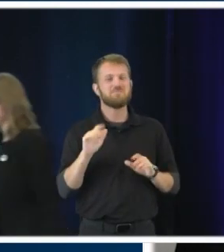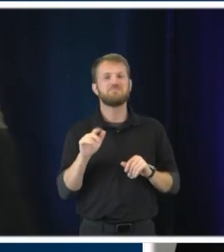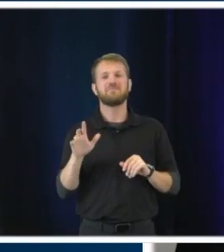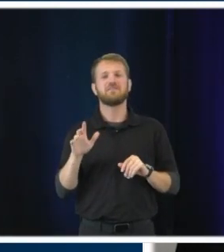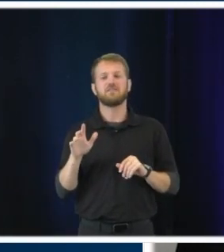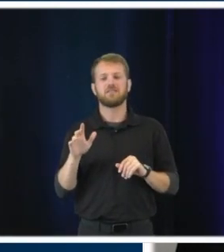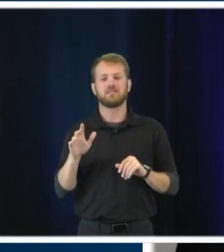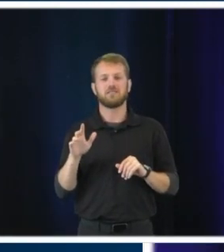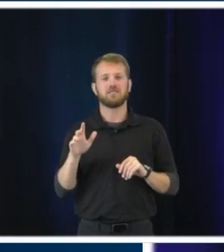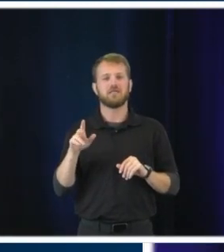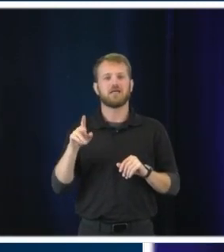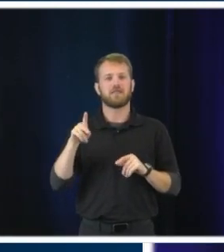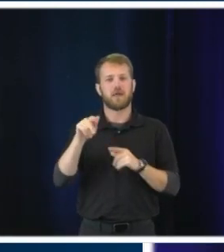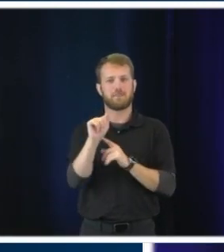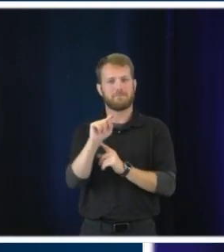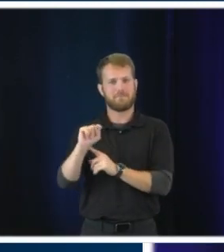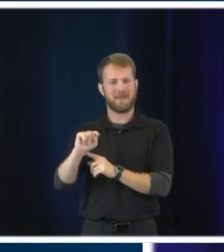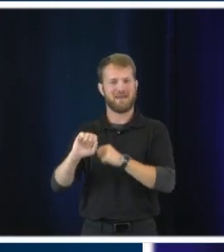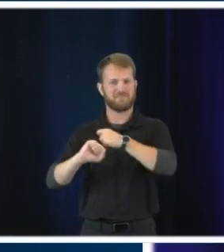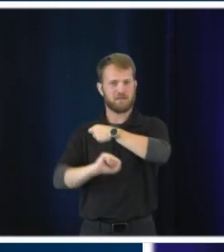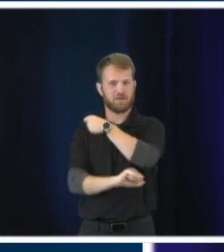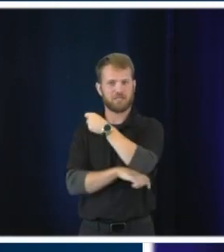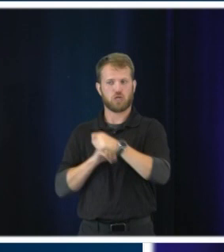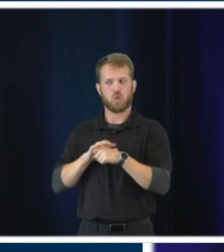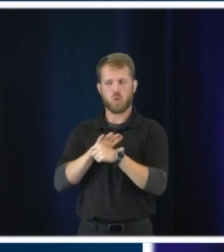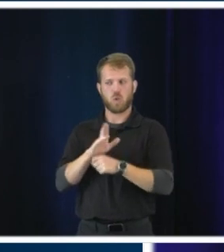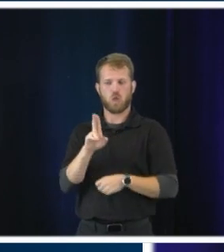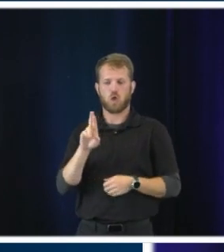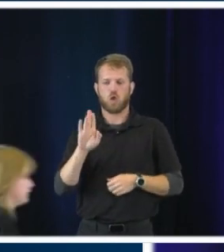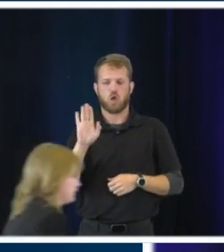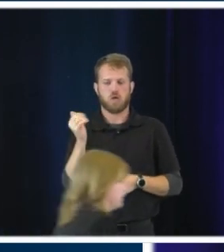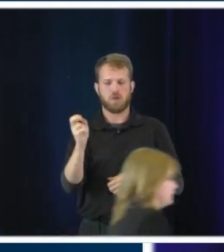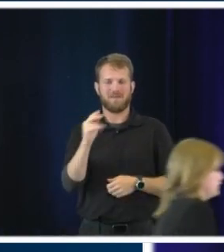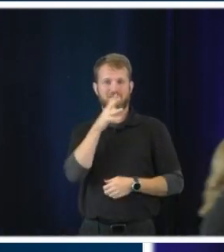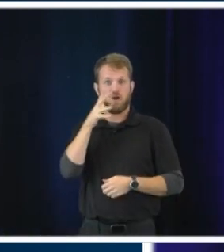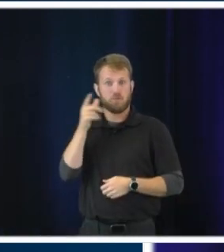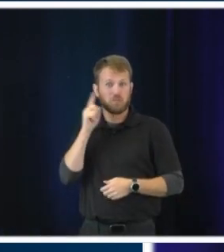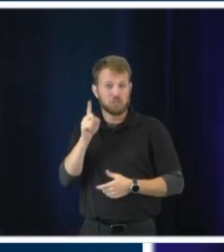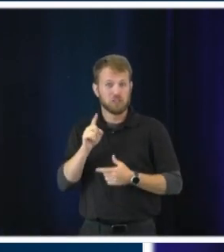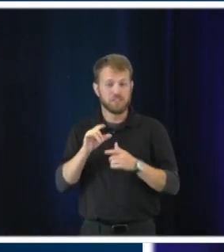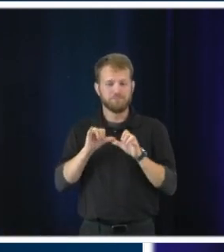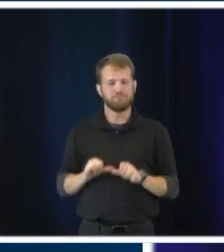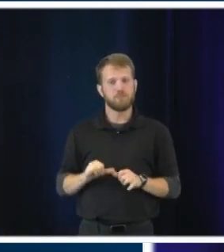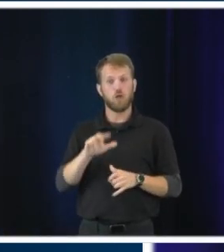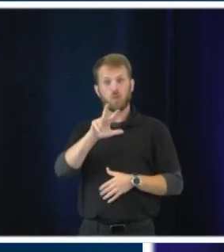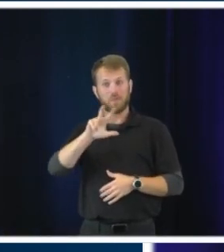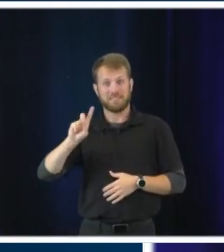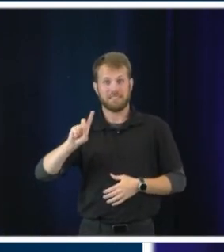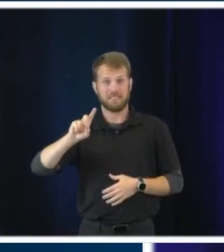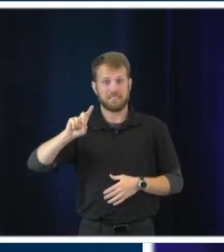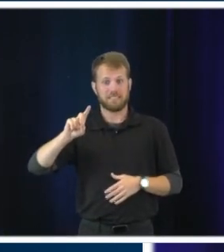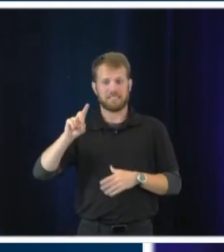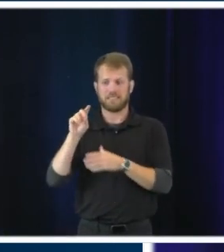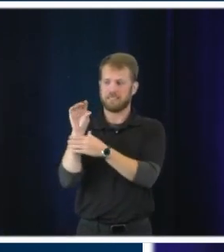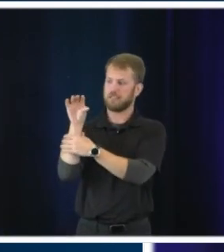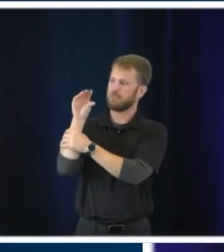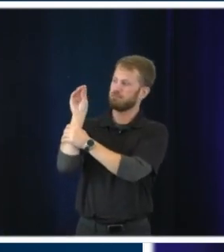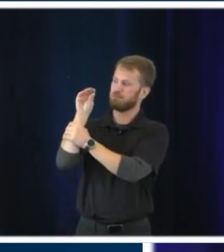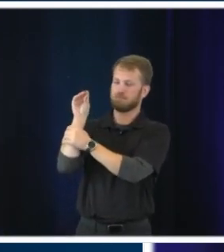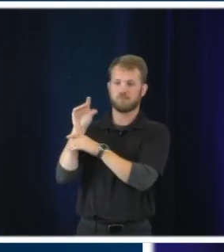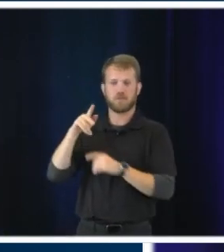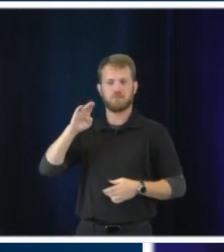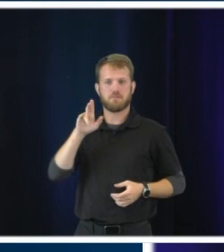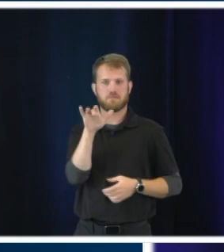at the PASS Foundation at a local urban farm where she helped engineer a 3D printed puppet show to model quantum